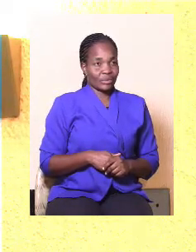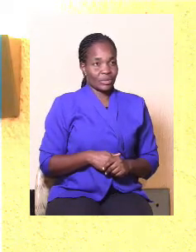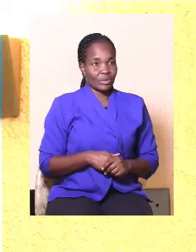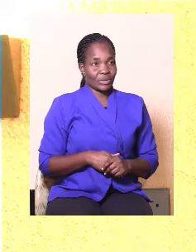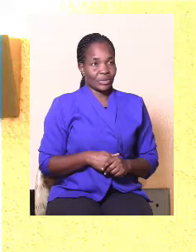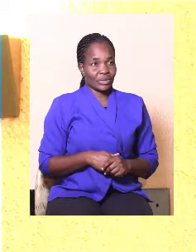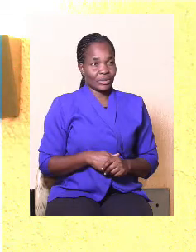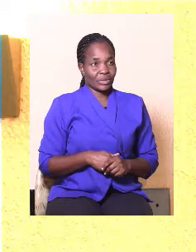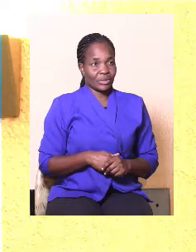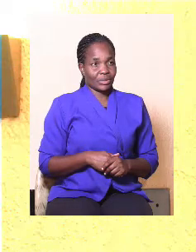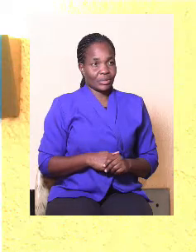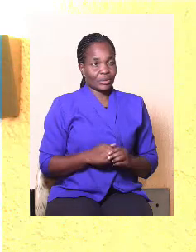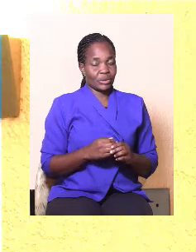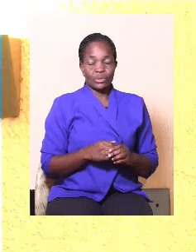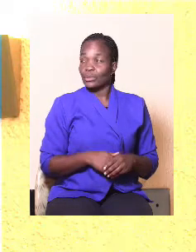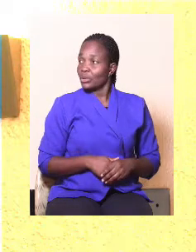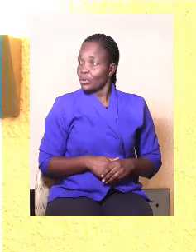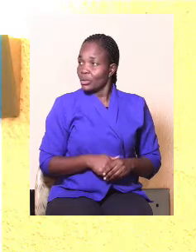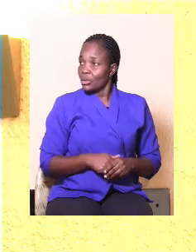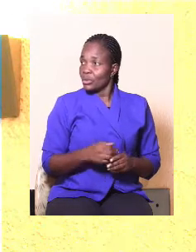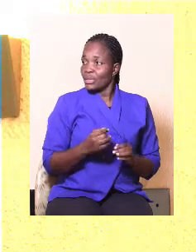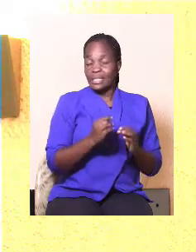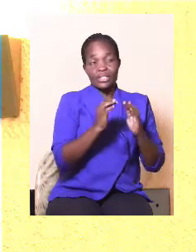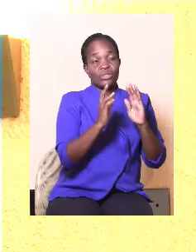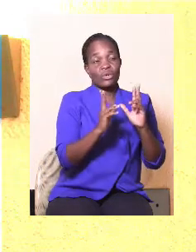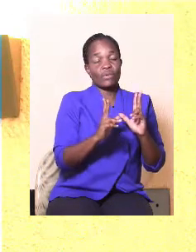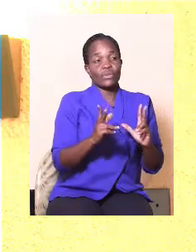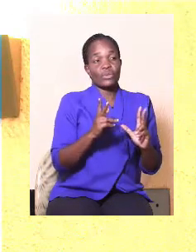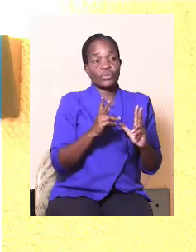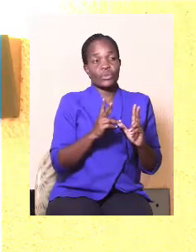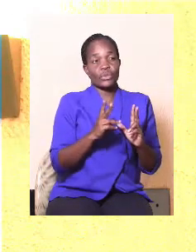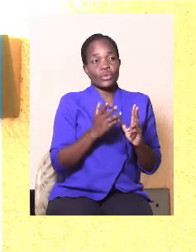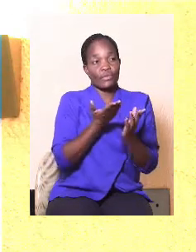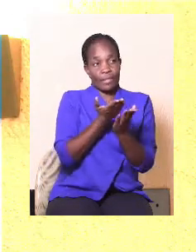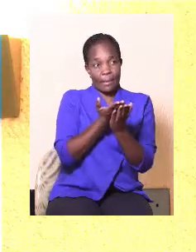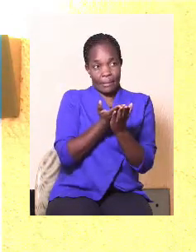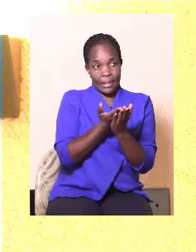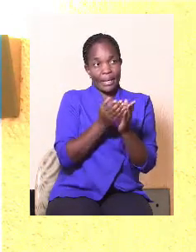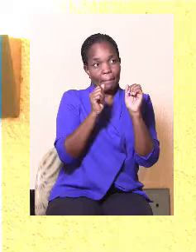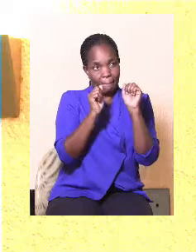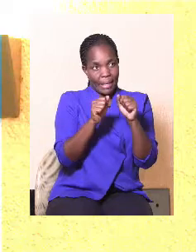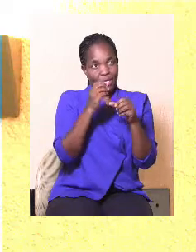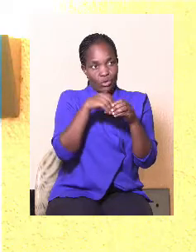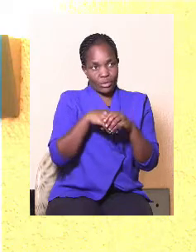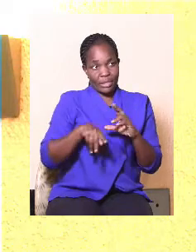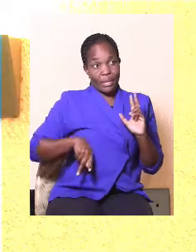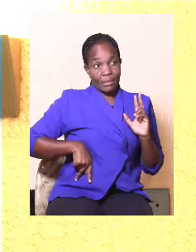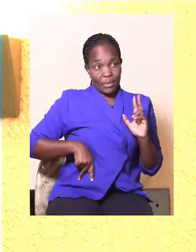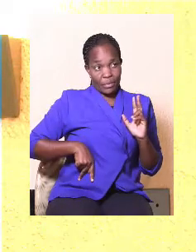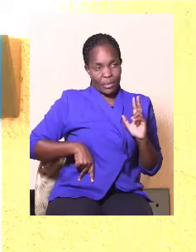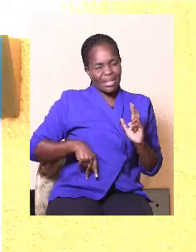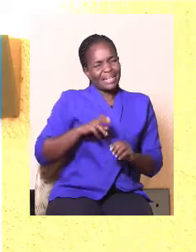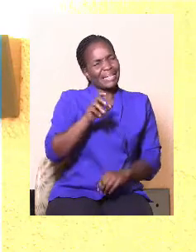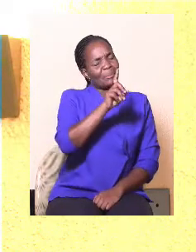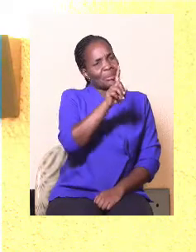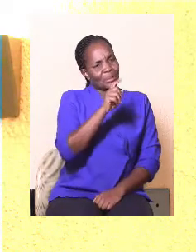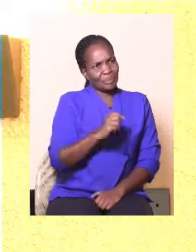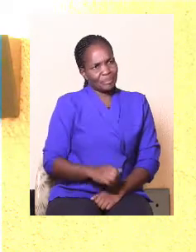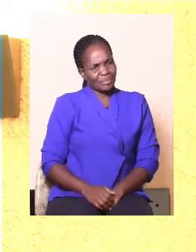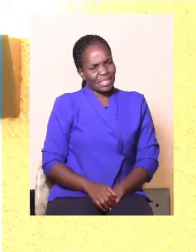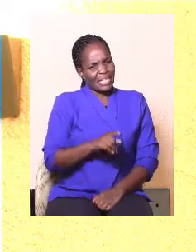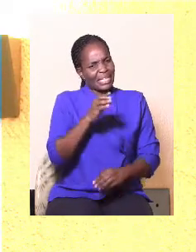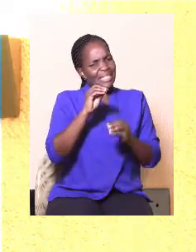possible working population is possibly 1/3 is unemployed. How do you arrive at